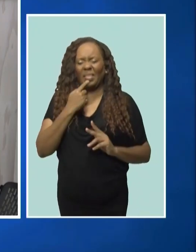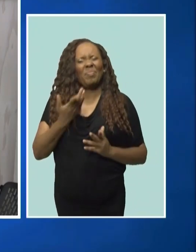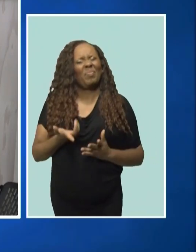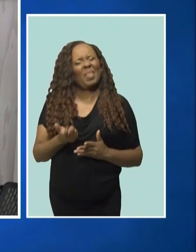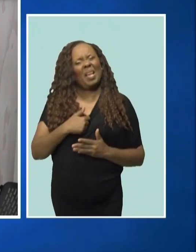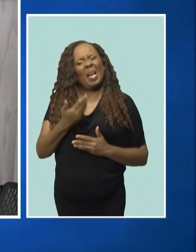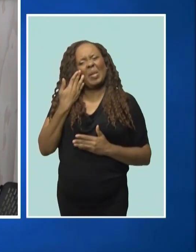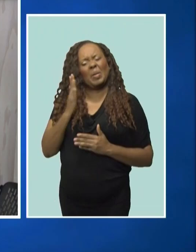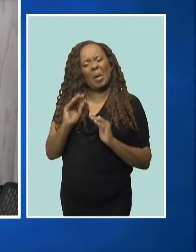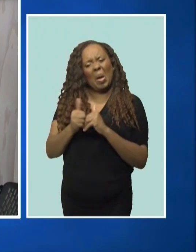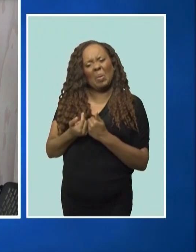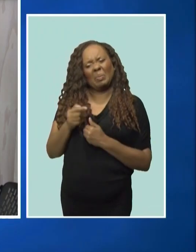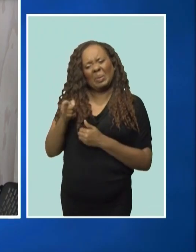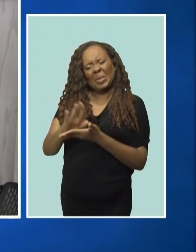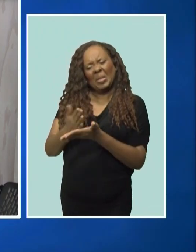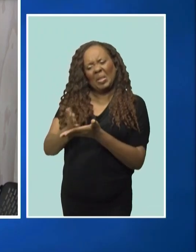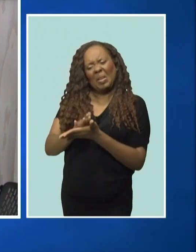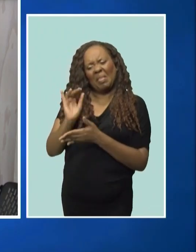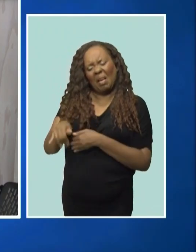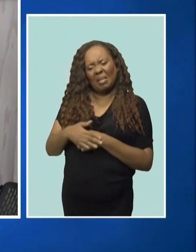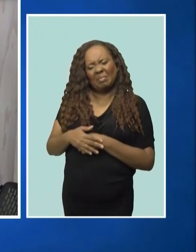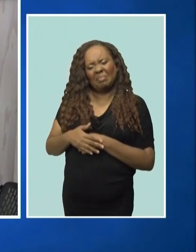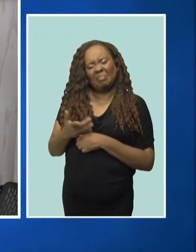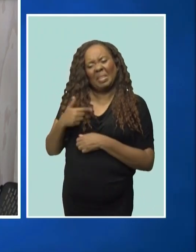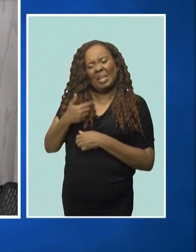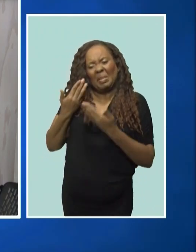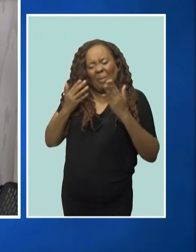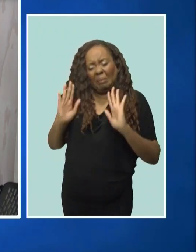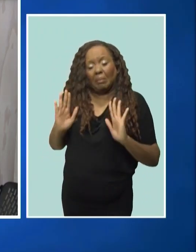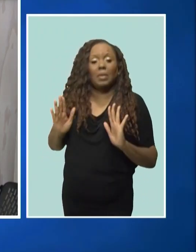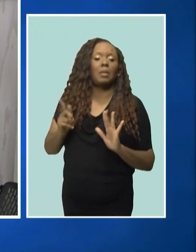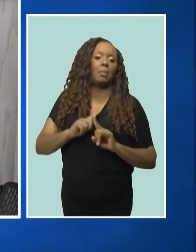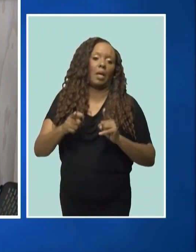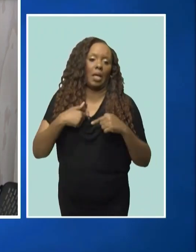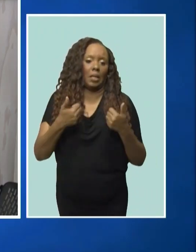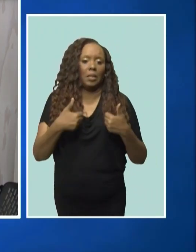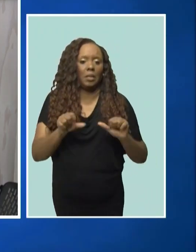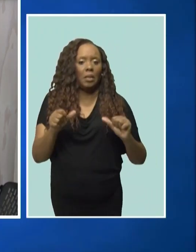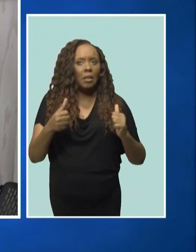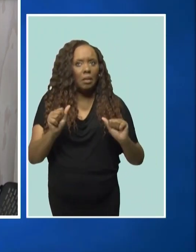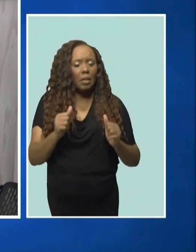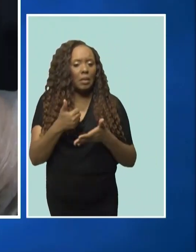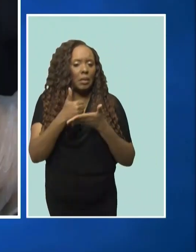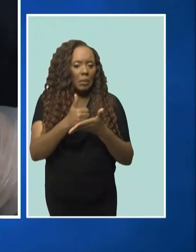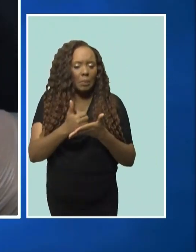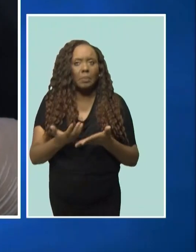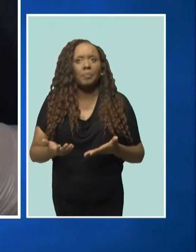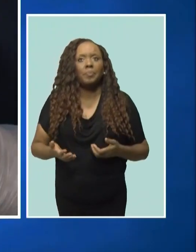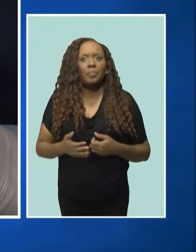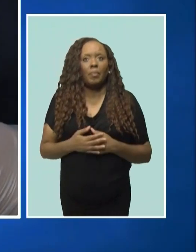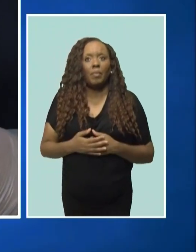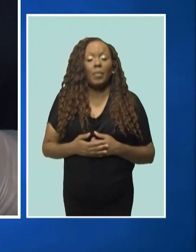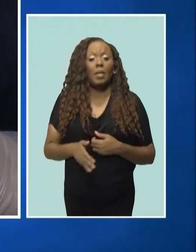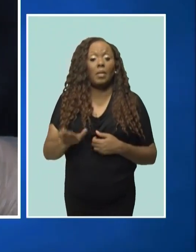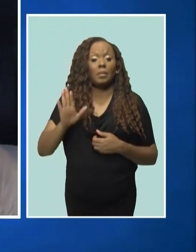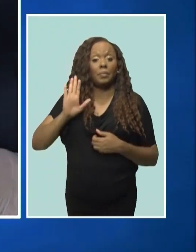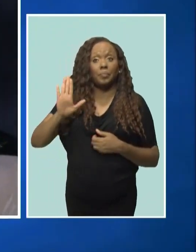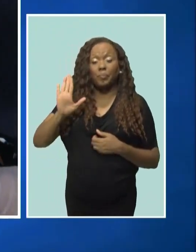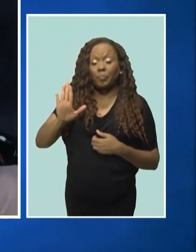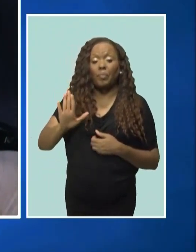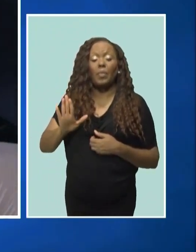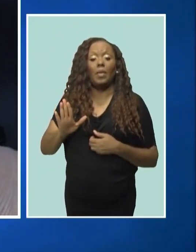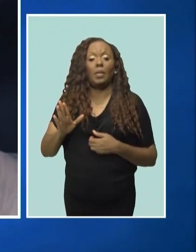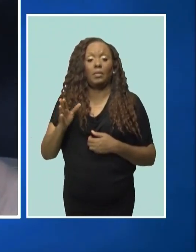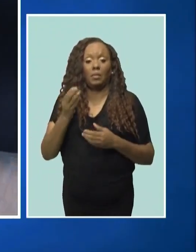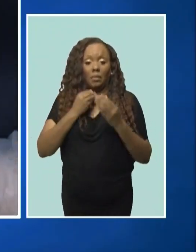detail to the fact that they're allergic to something. So I try my best to do that. I cater to everybody. Sushimi by Salome has been able